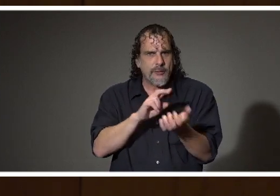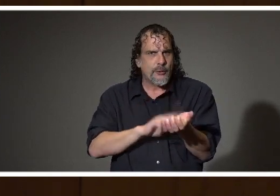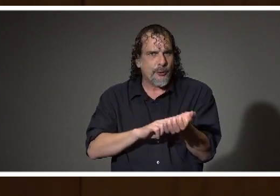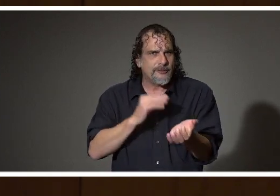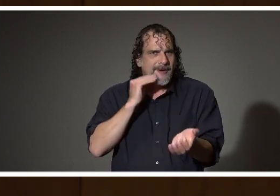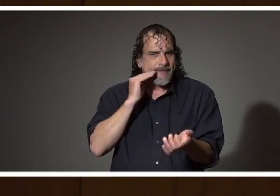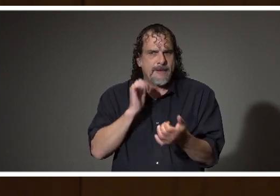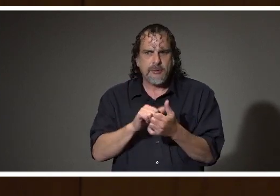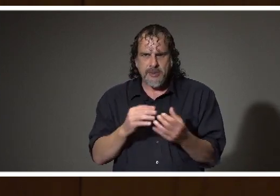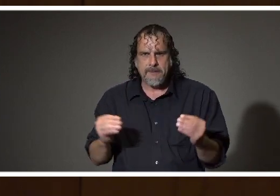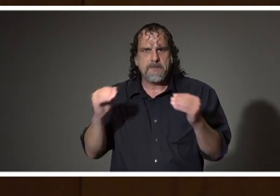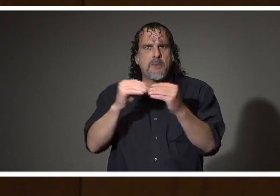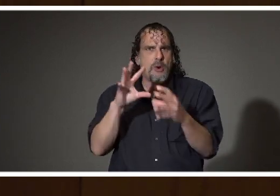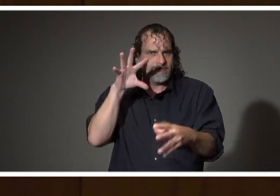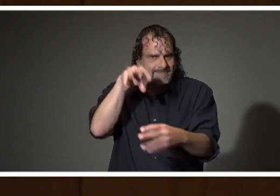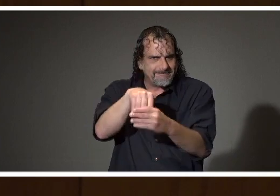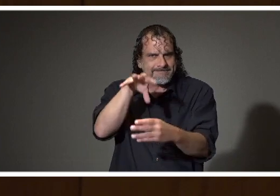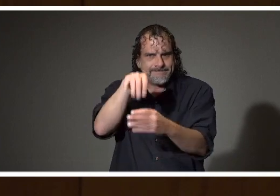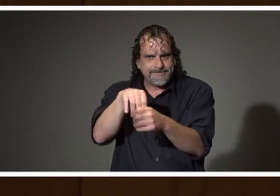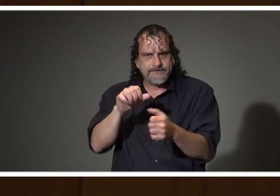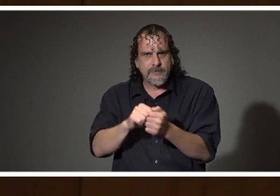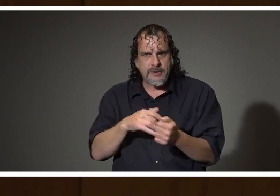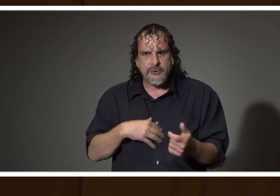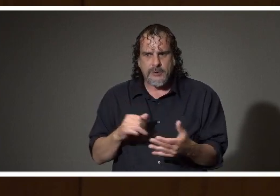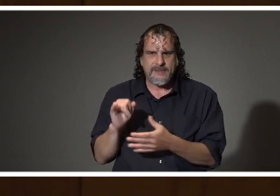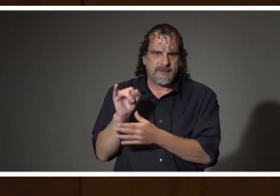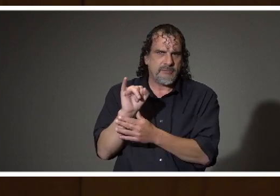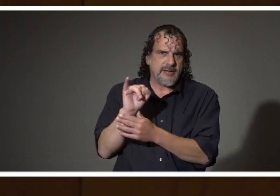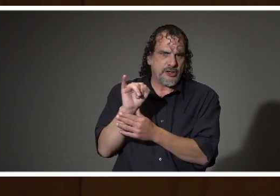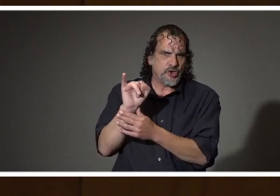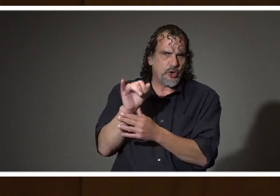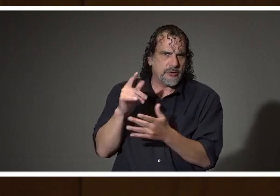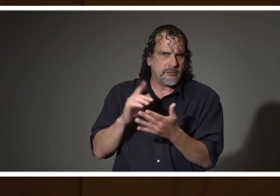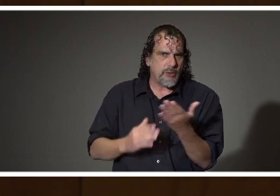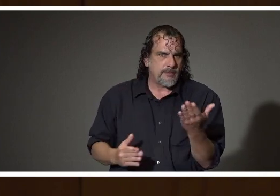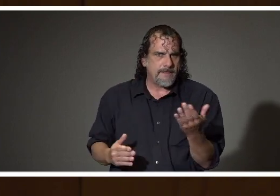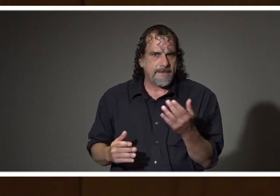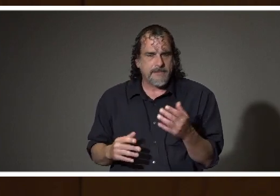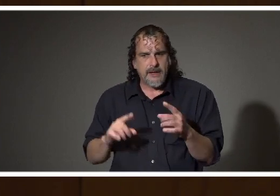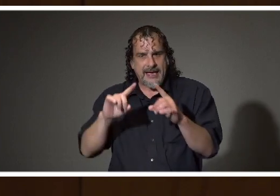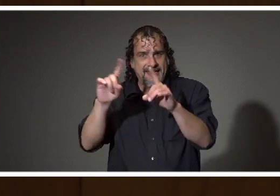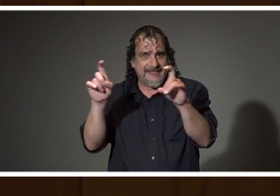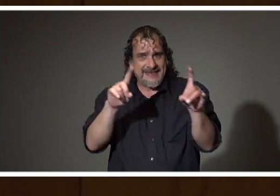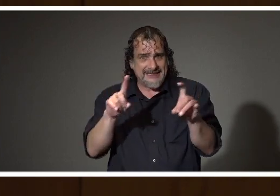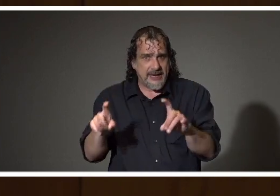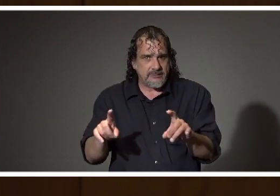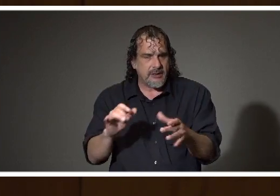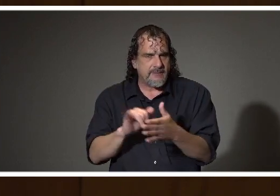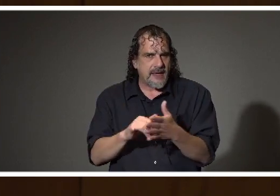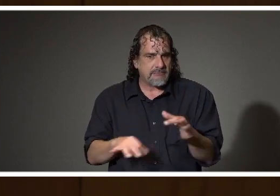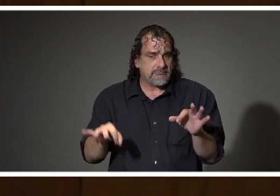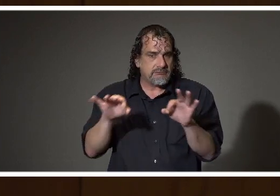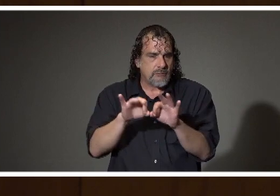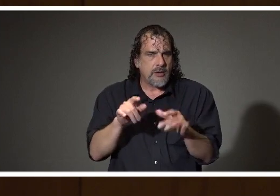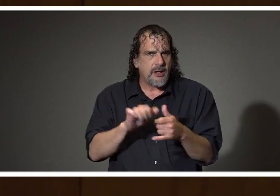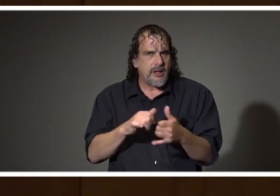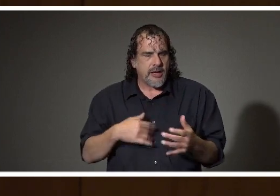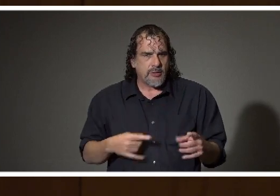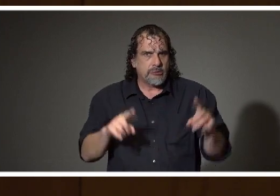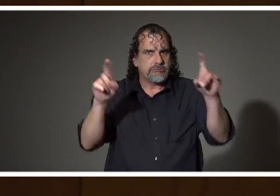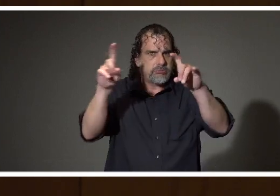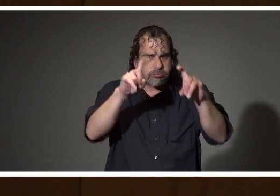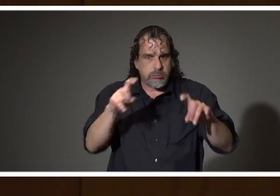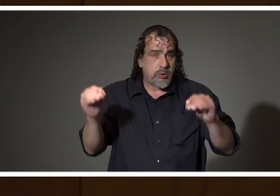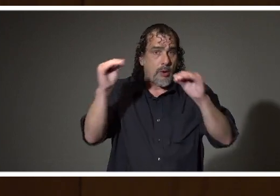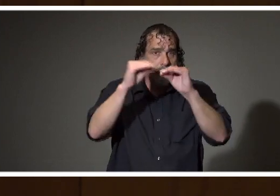more actively involved, especially with some of these assurance pieces. And then I think the testing piece is going to be very important as we are able to ramp up that. It gives us